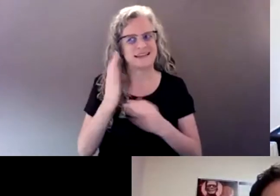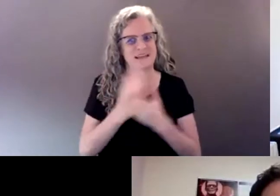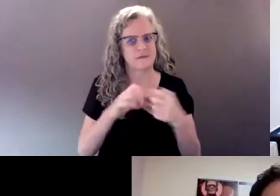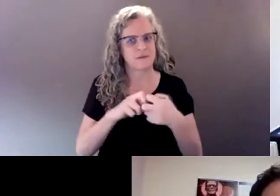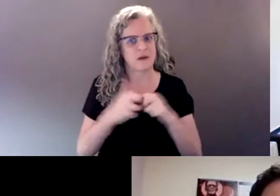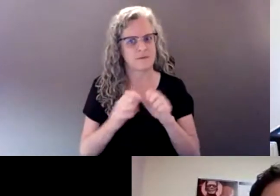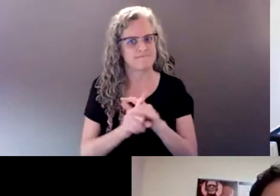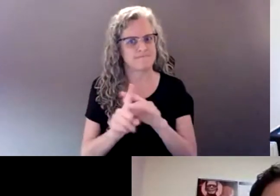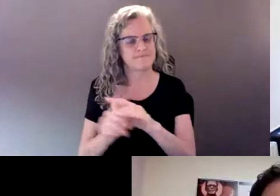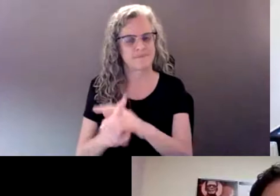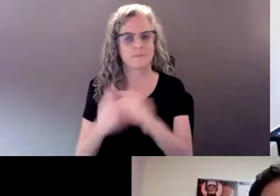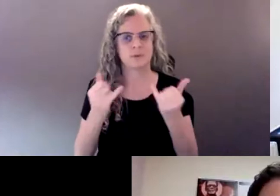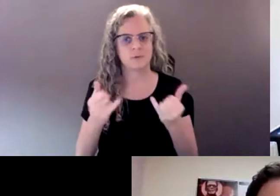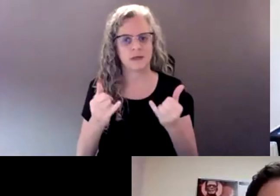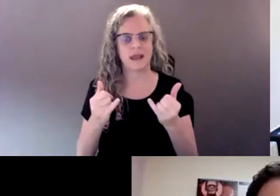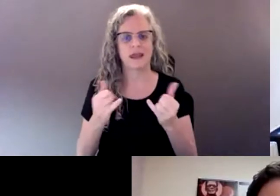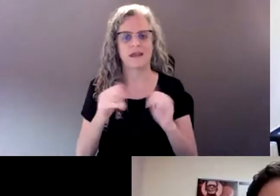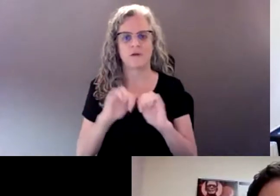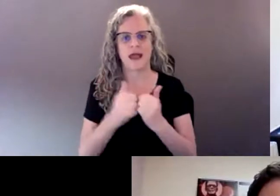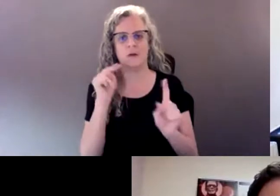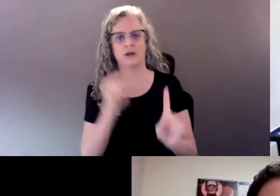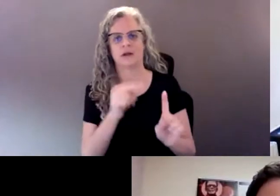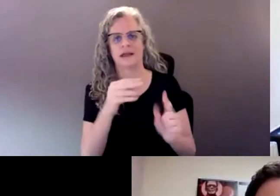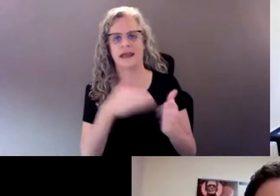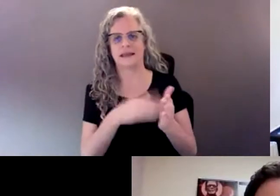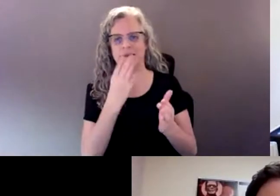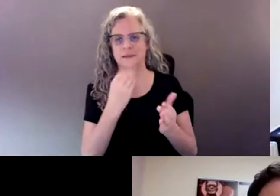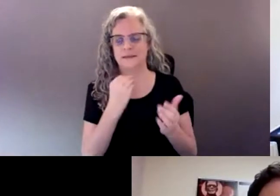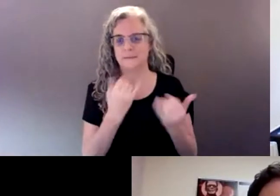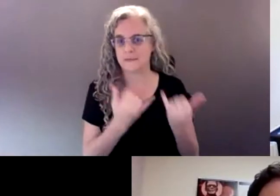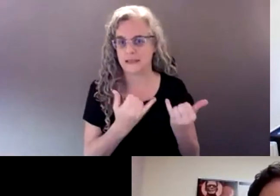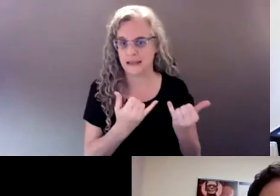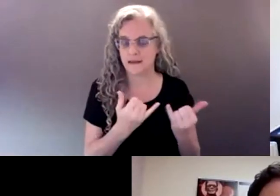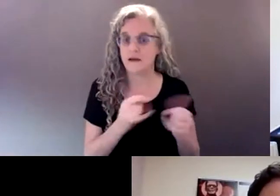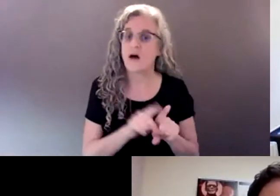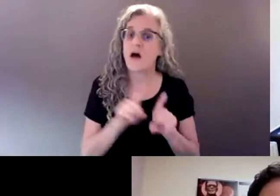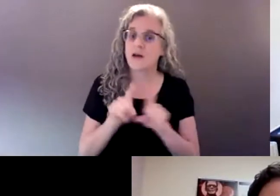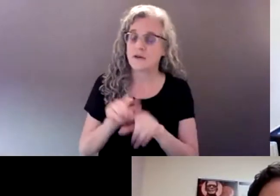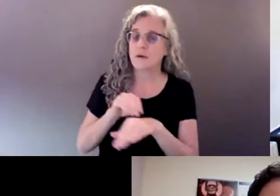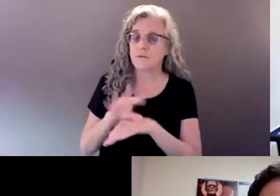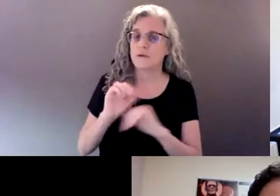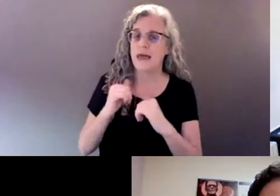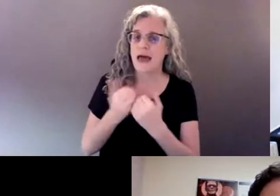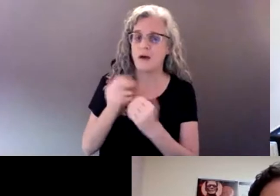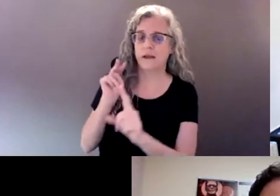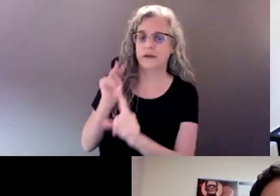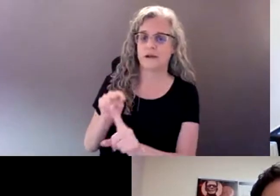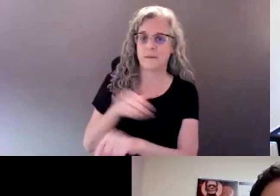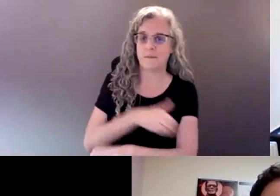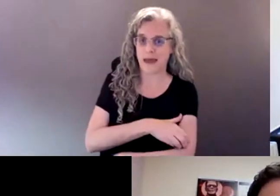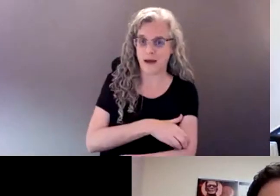terms of thinking about anti-Semitism today, and also in terms of thinking about the power that